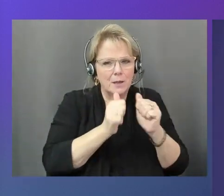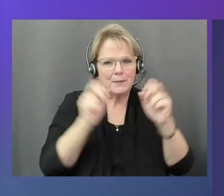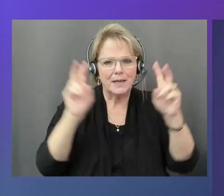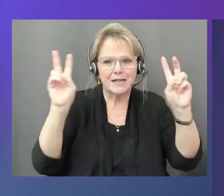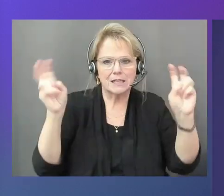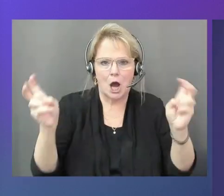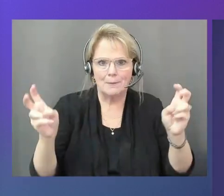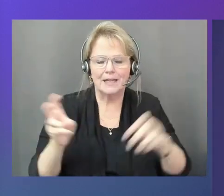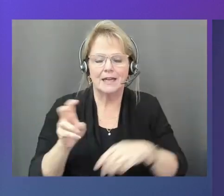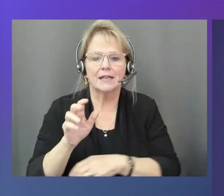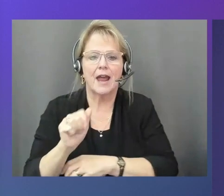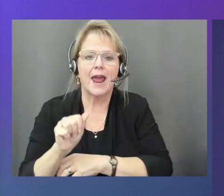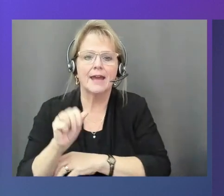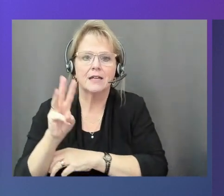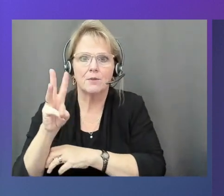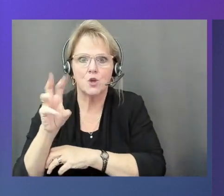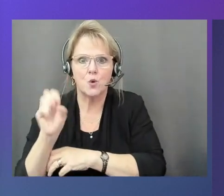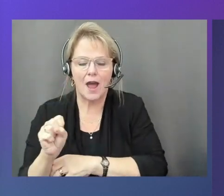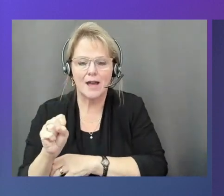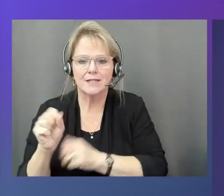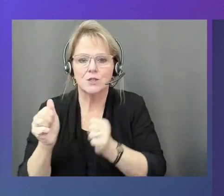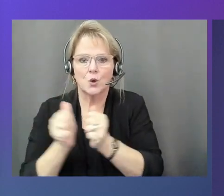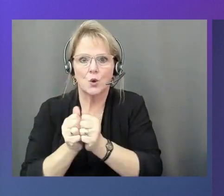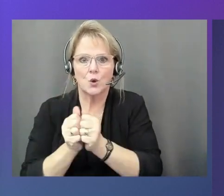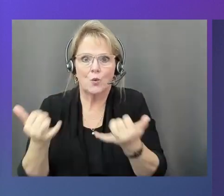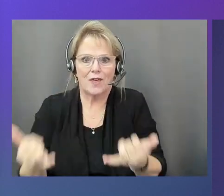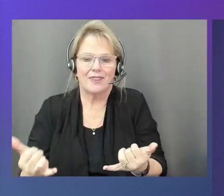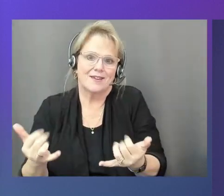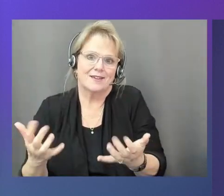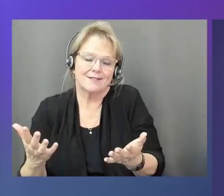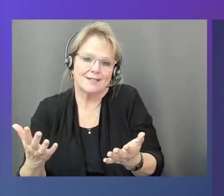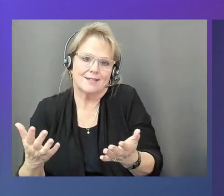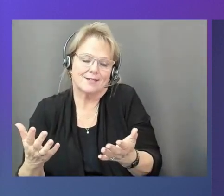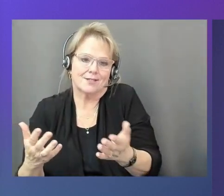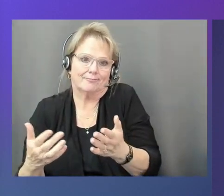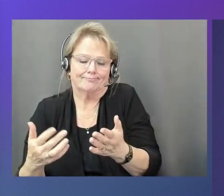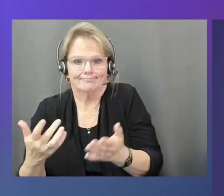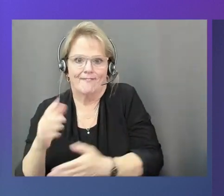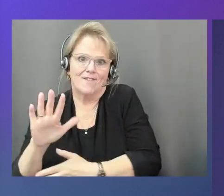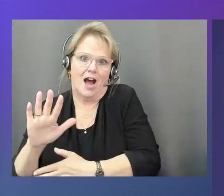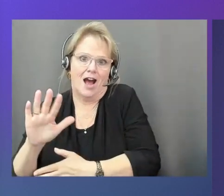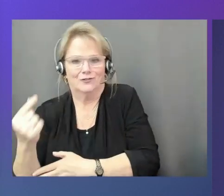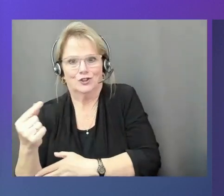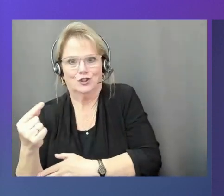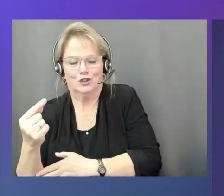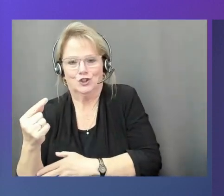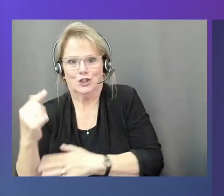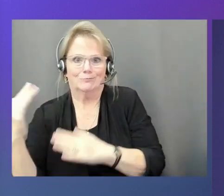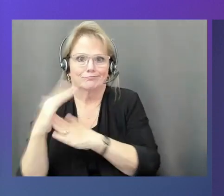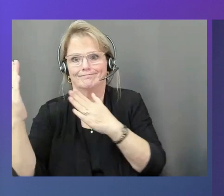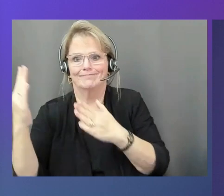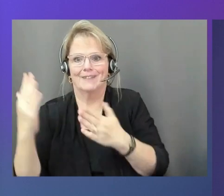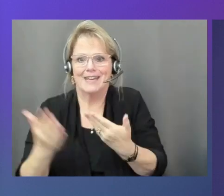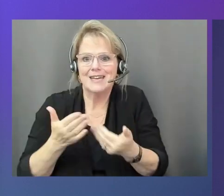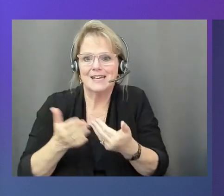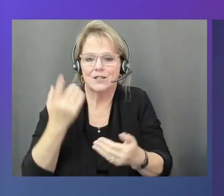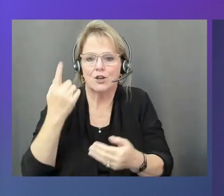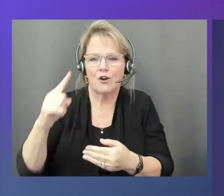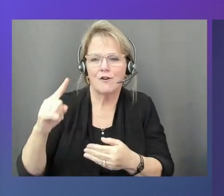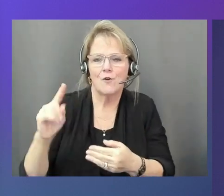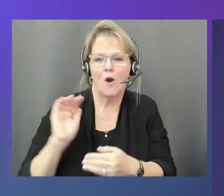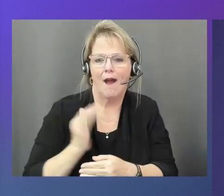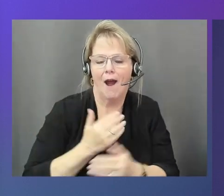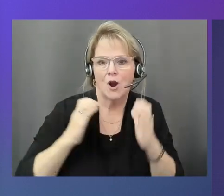private 5G is democratizing 5G, making it easier for our customers to implement this, maybe even in a small